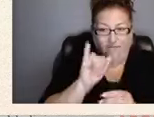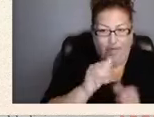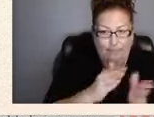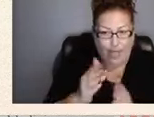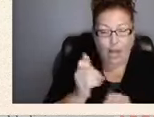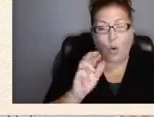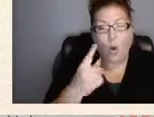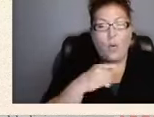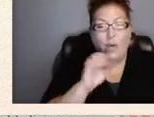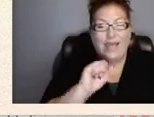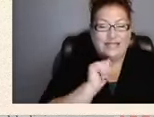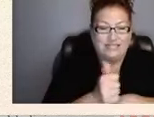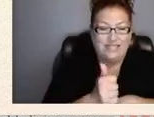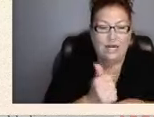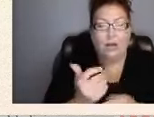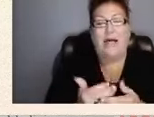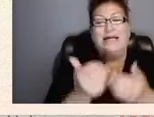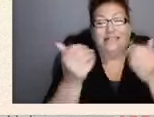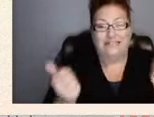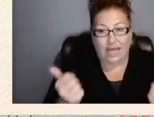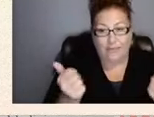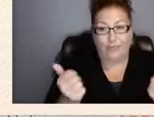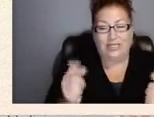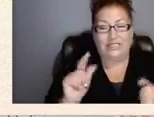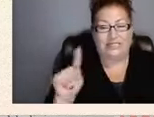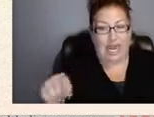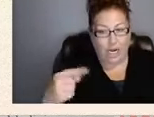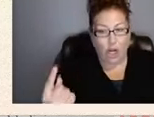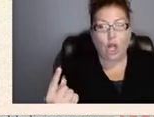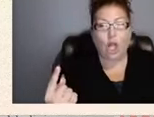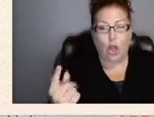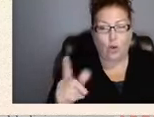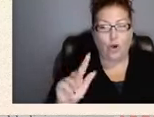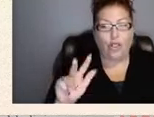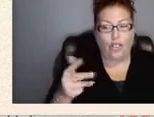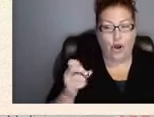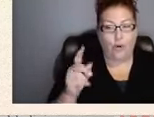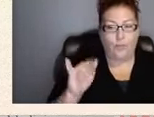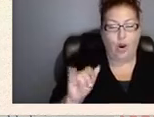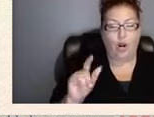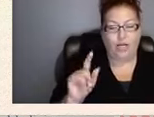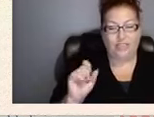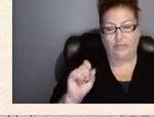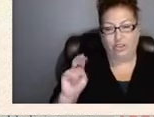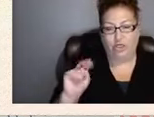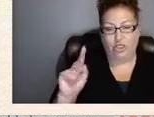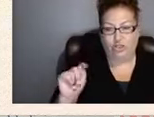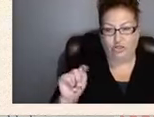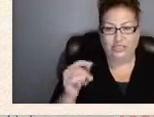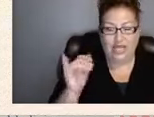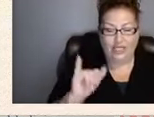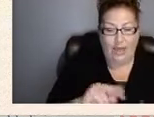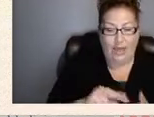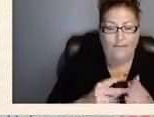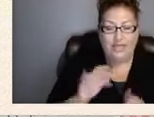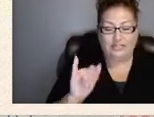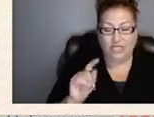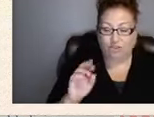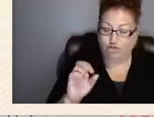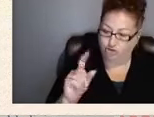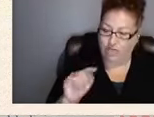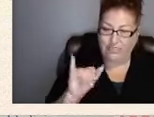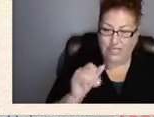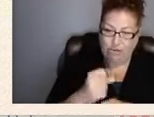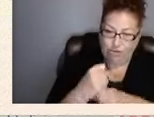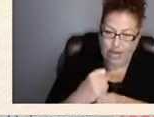a separate standalone third-party special needs trust, which means it's a trust that gets created and is signed and